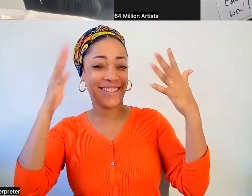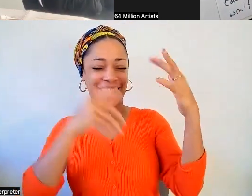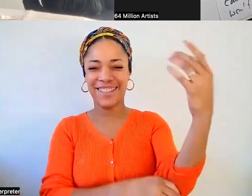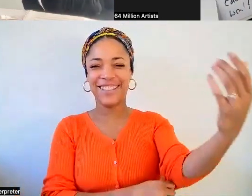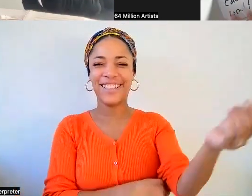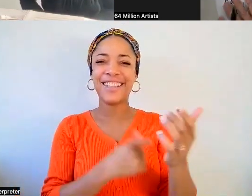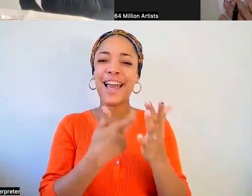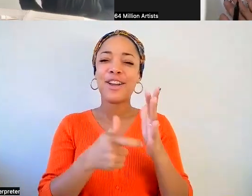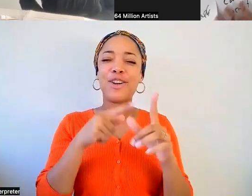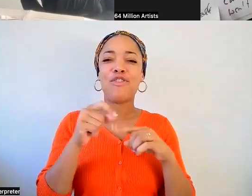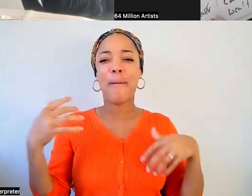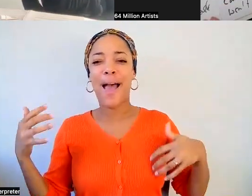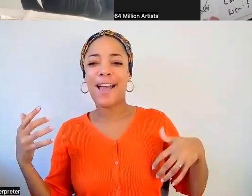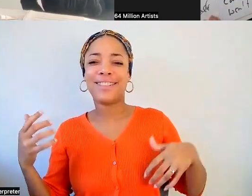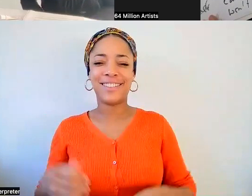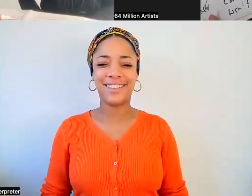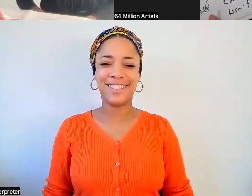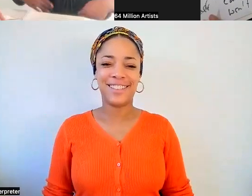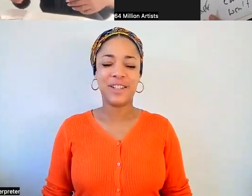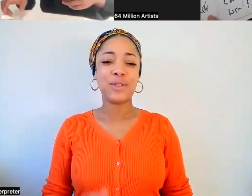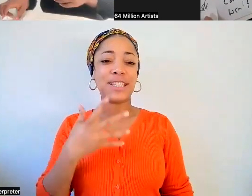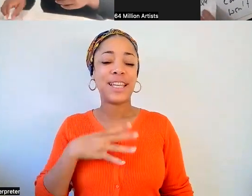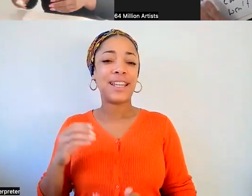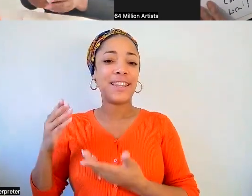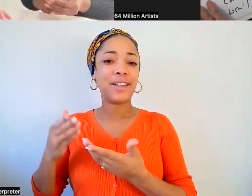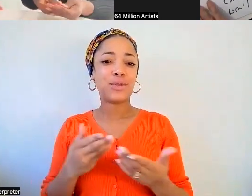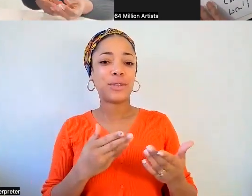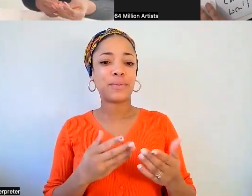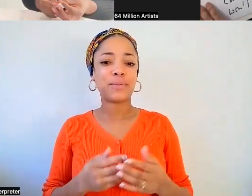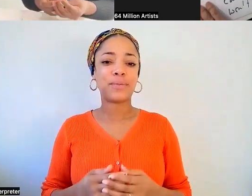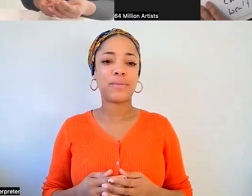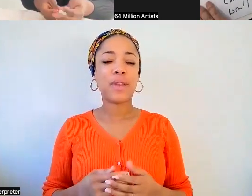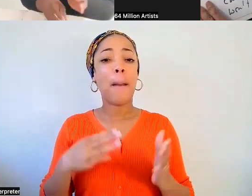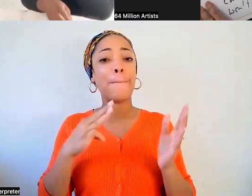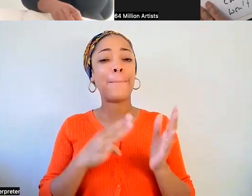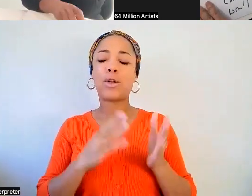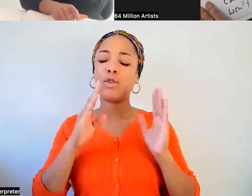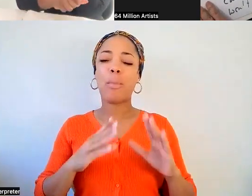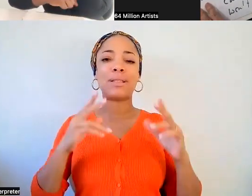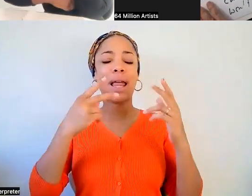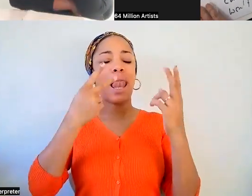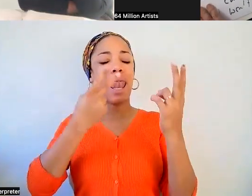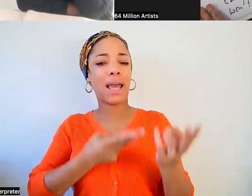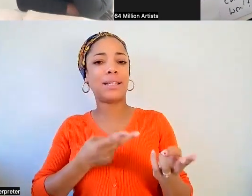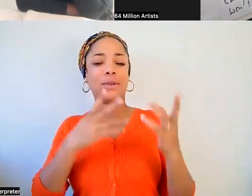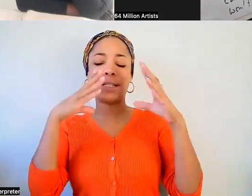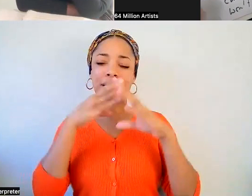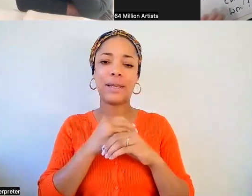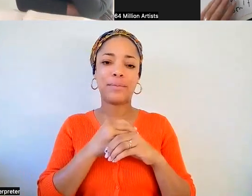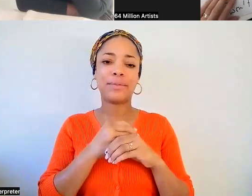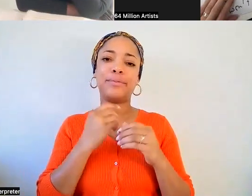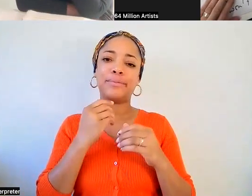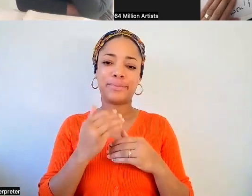it. All we needed was the intro, which was Michael, you must lie down and go to sleep. So that's Hornby teacher saying